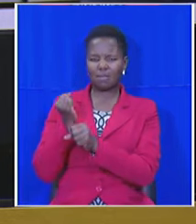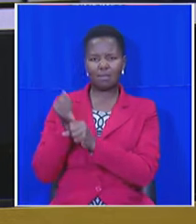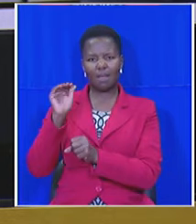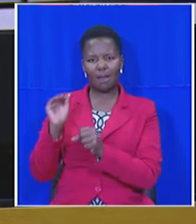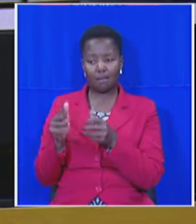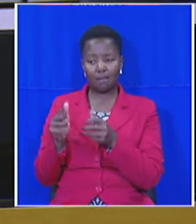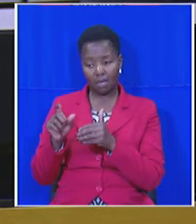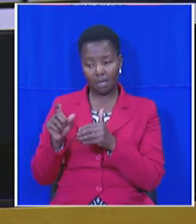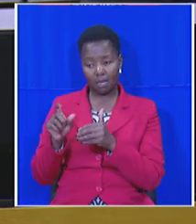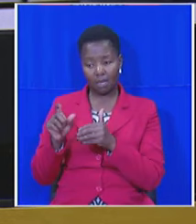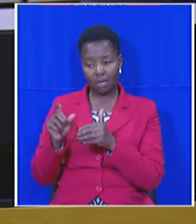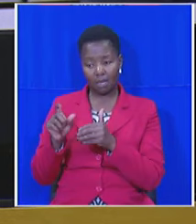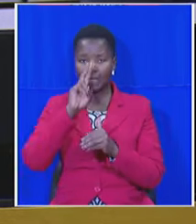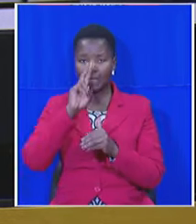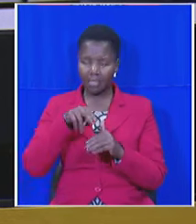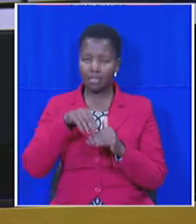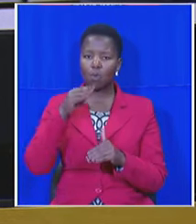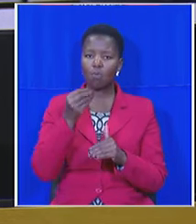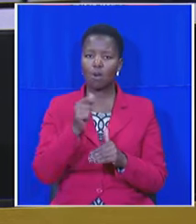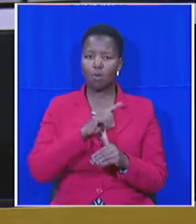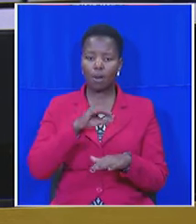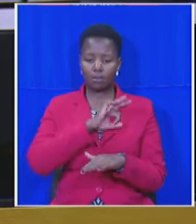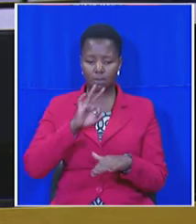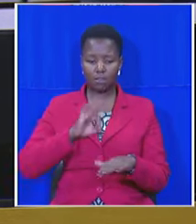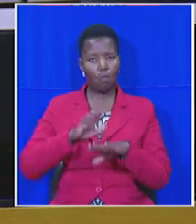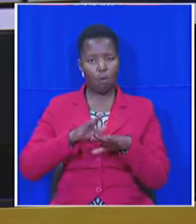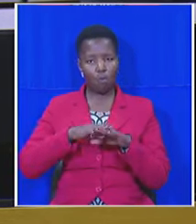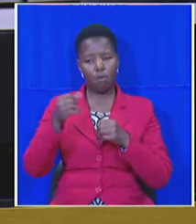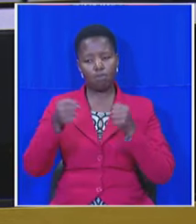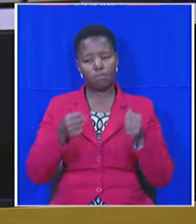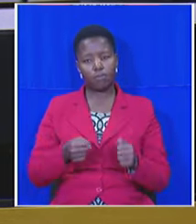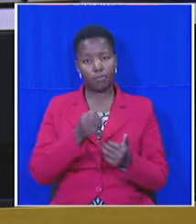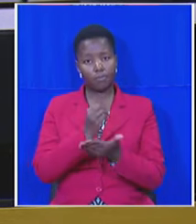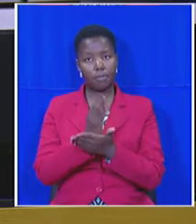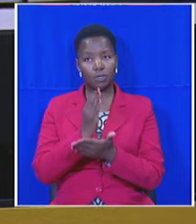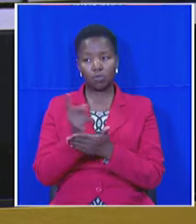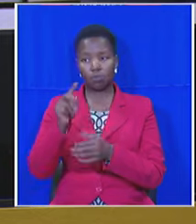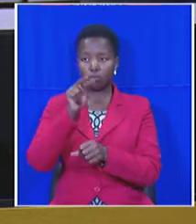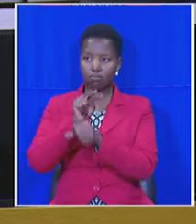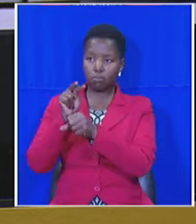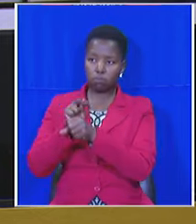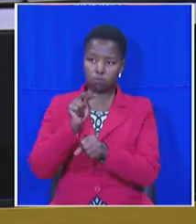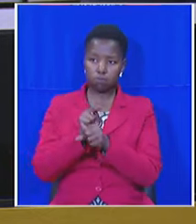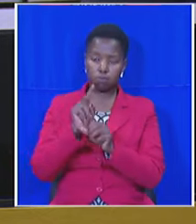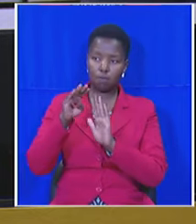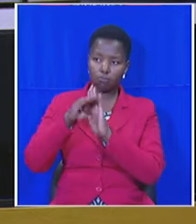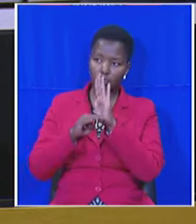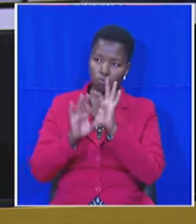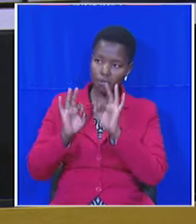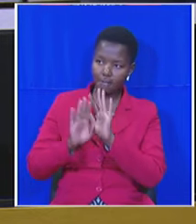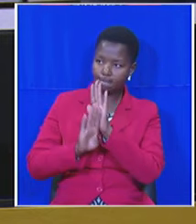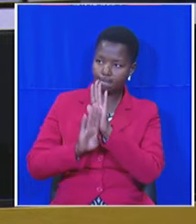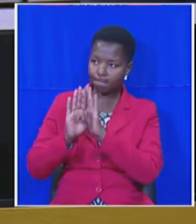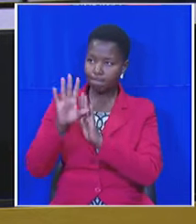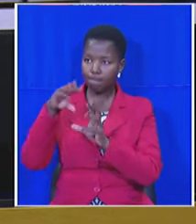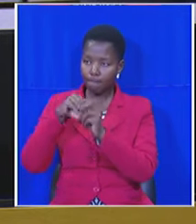department needs more money so as to employ more personnel, so as to make sure that it's monitor all the budgets and programs in all the departments